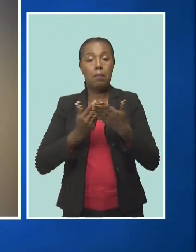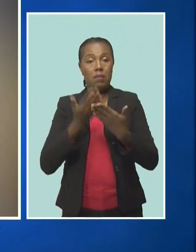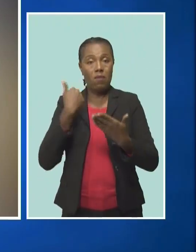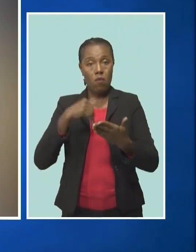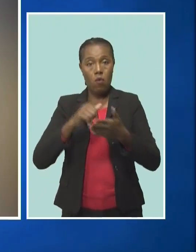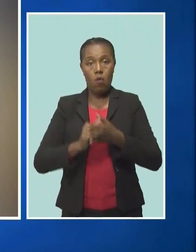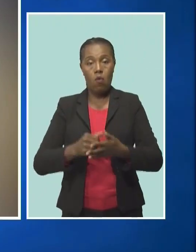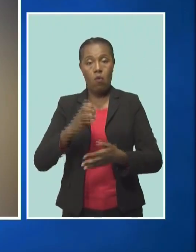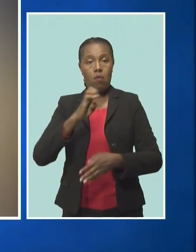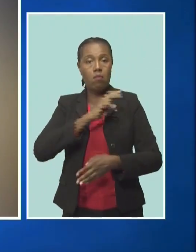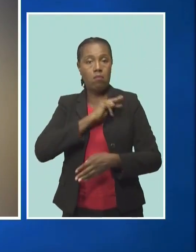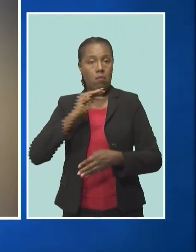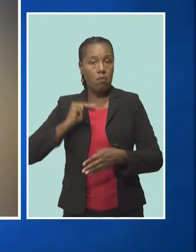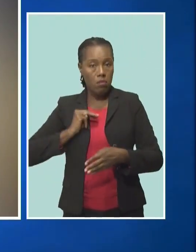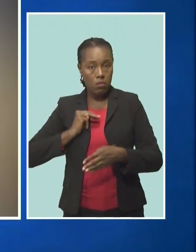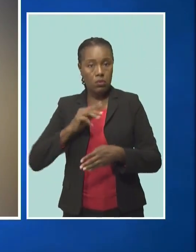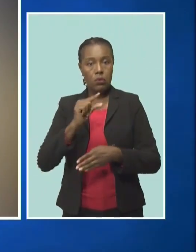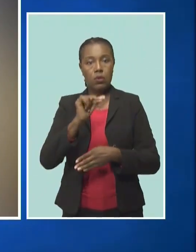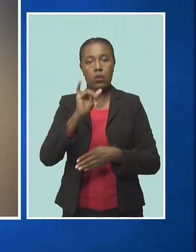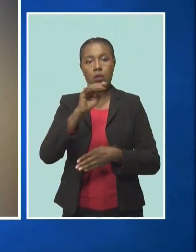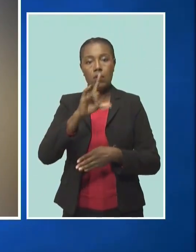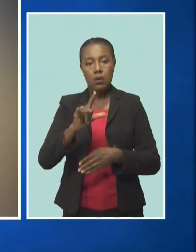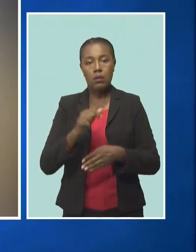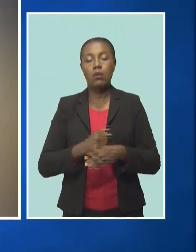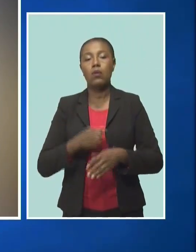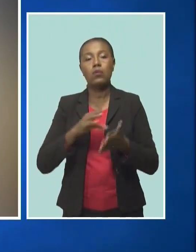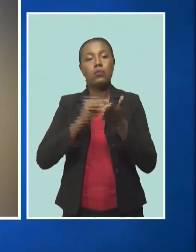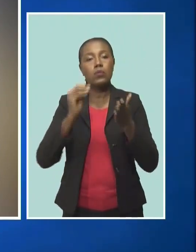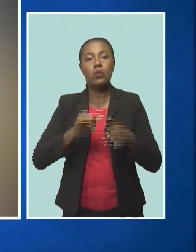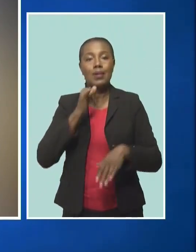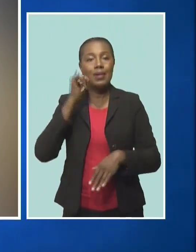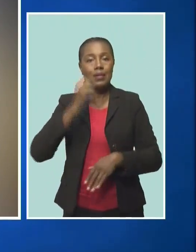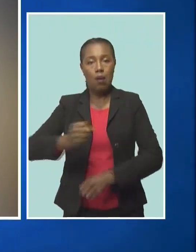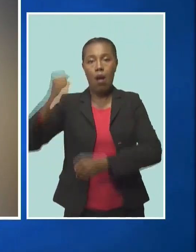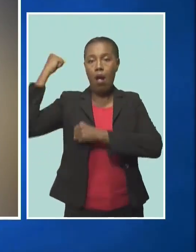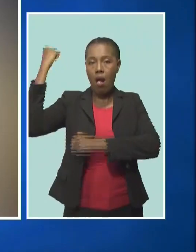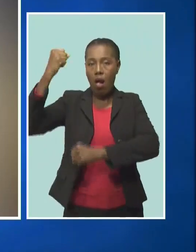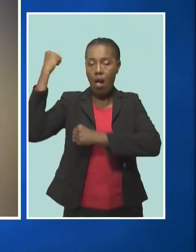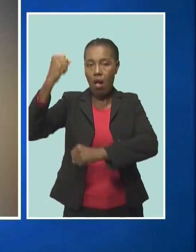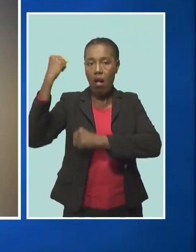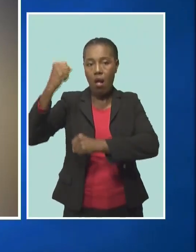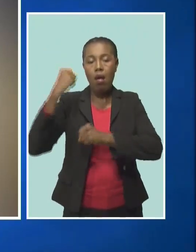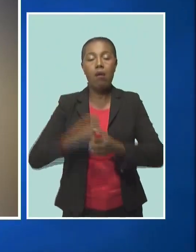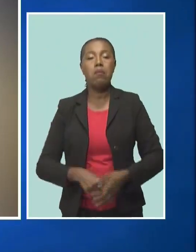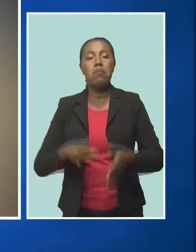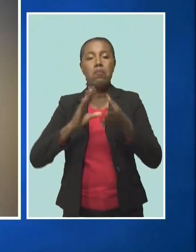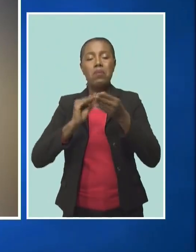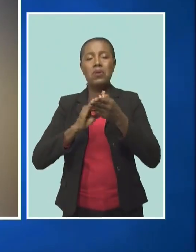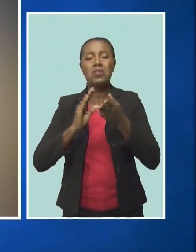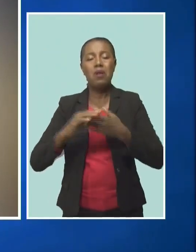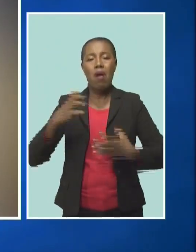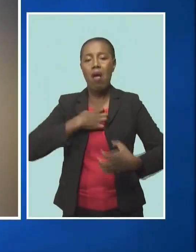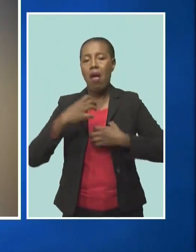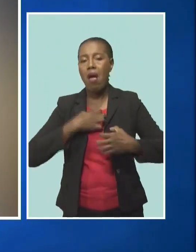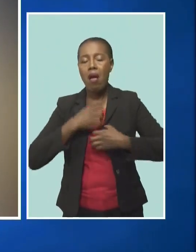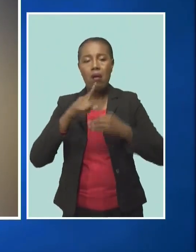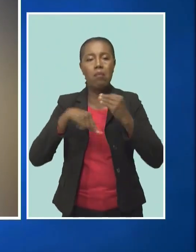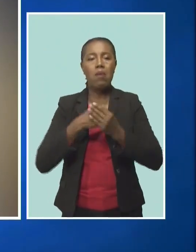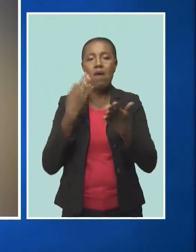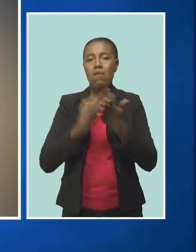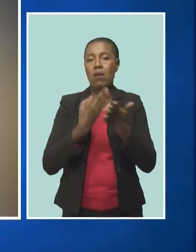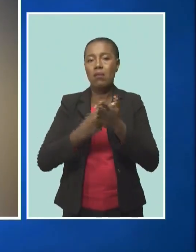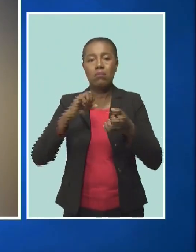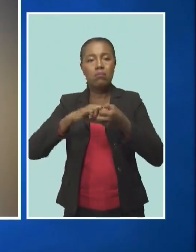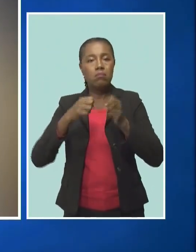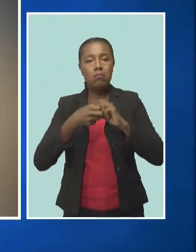by members of the Guild of Students yesterday. Students raised concerns over financial issues and